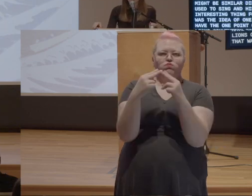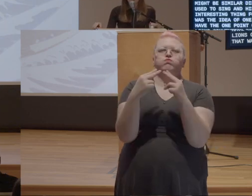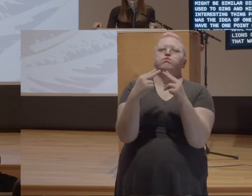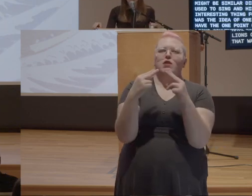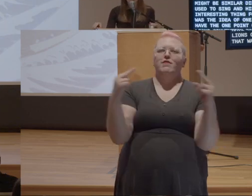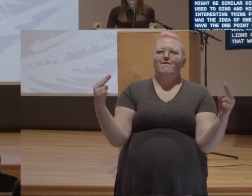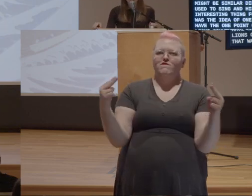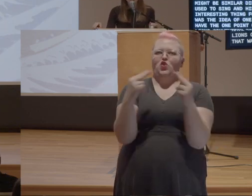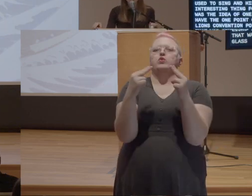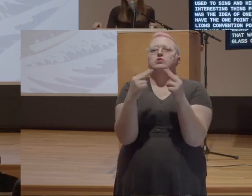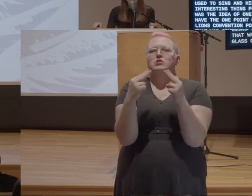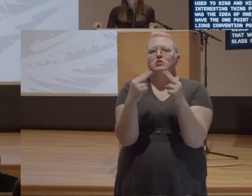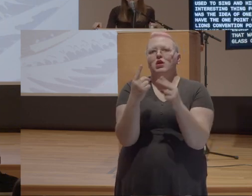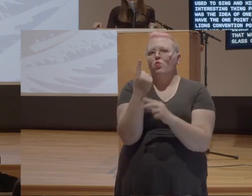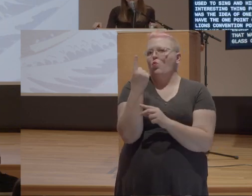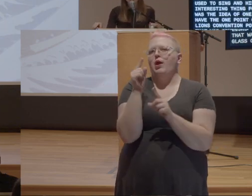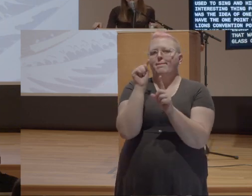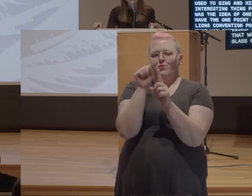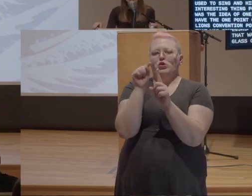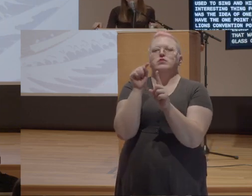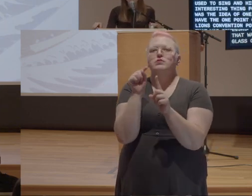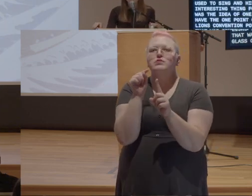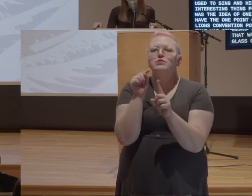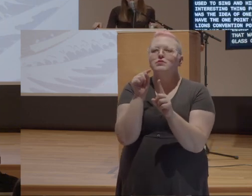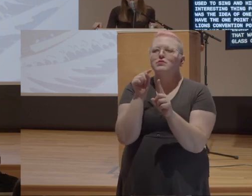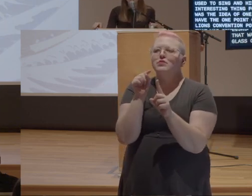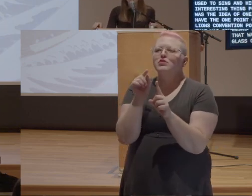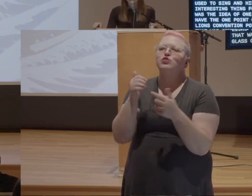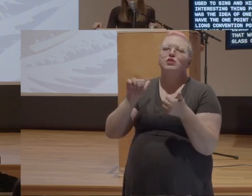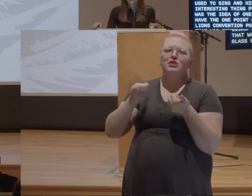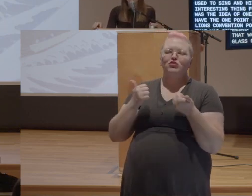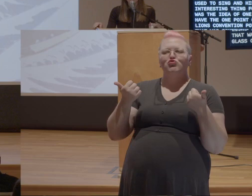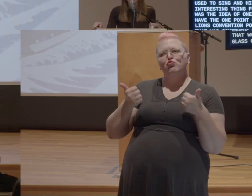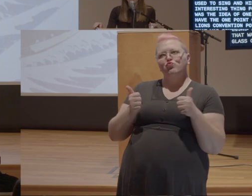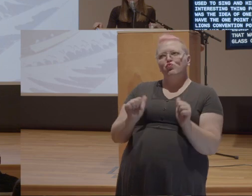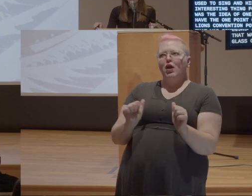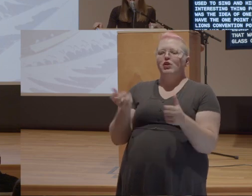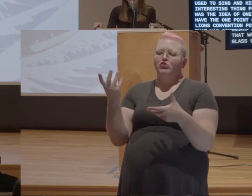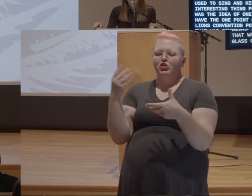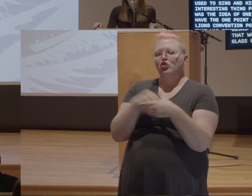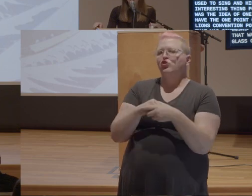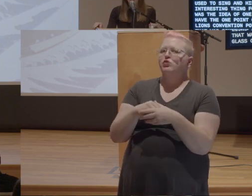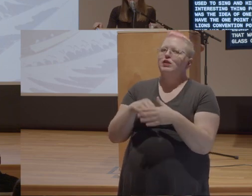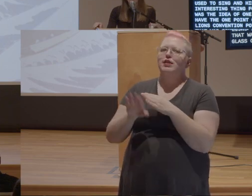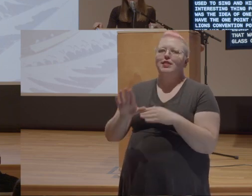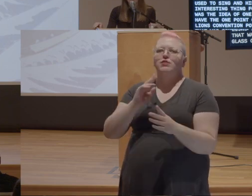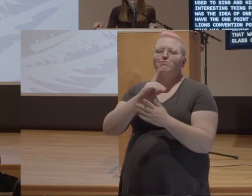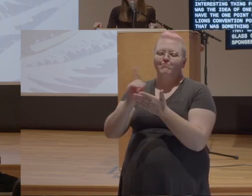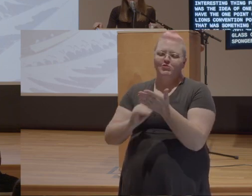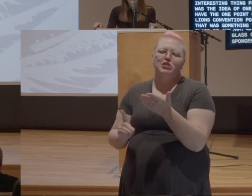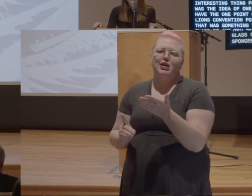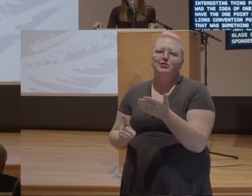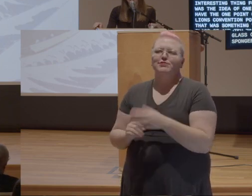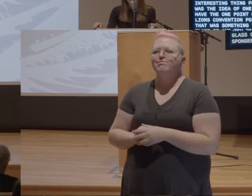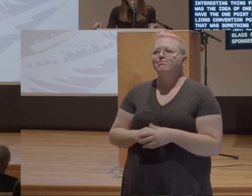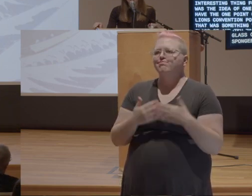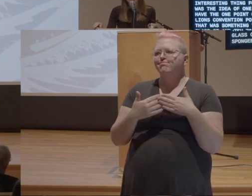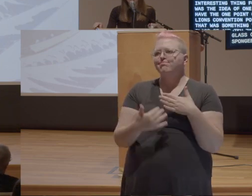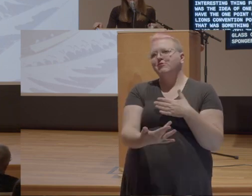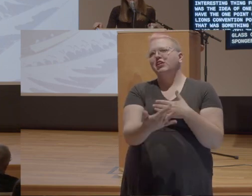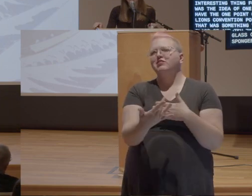some grasp of and tried to integrate into their designs. Beyond that, they weren't